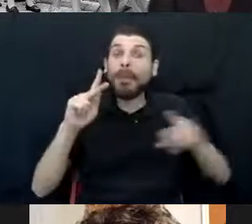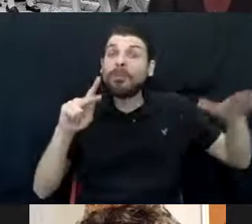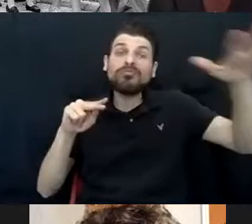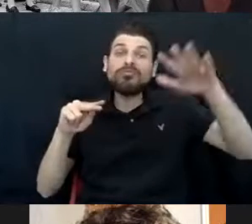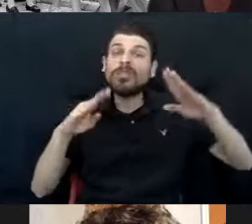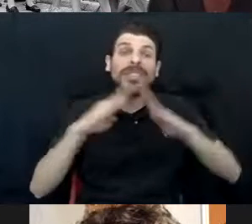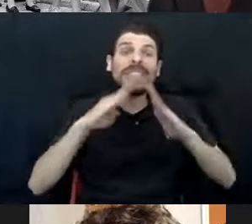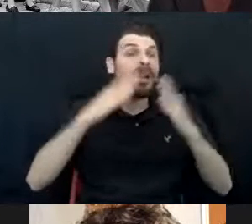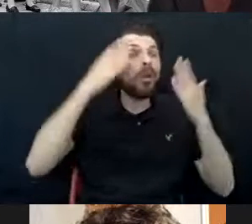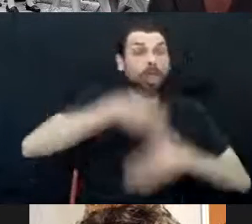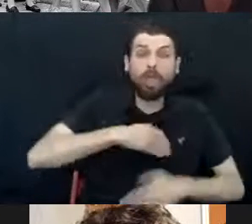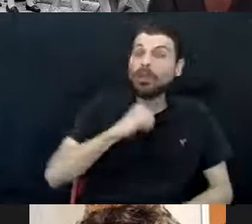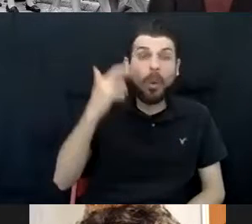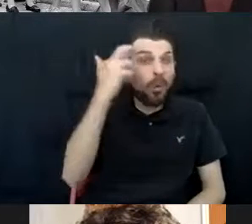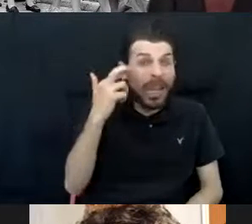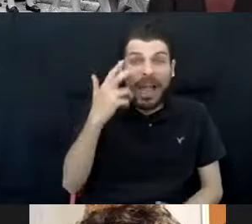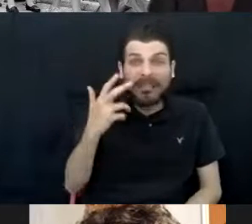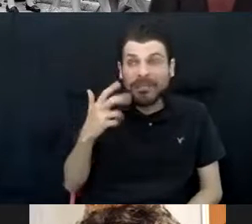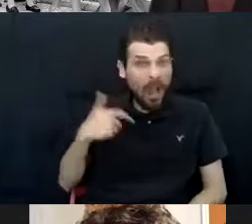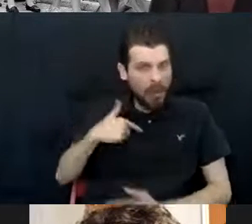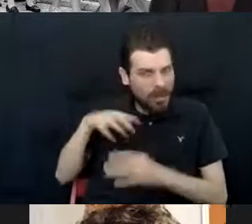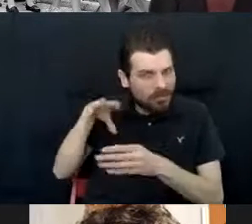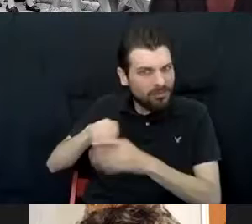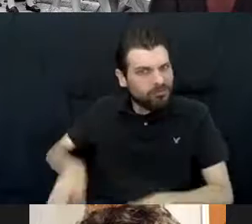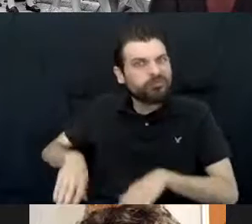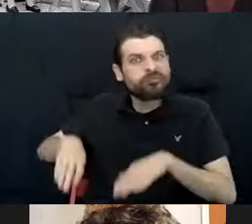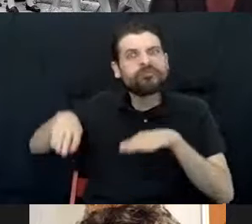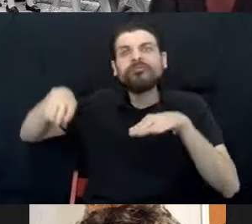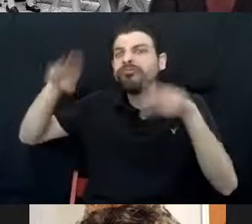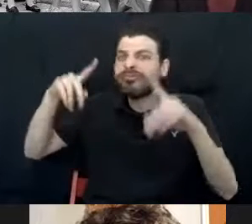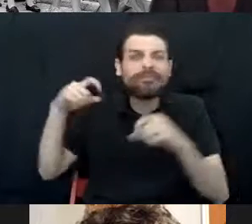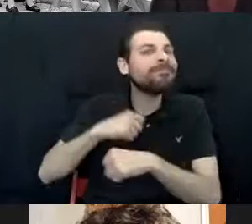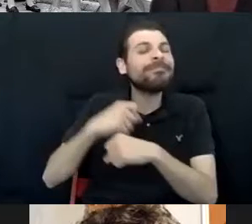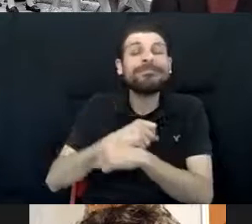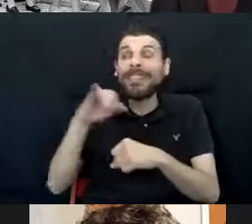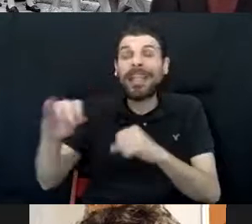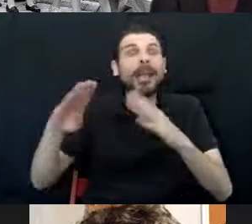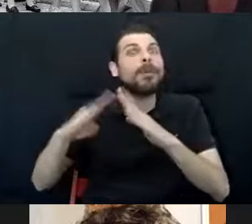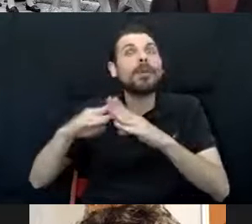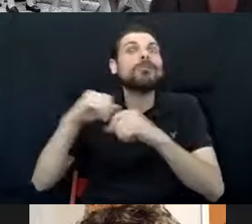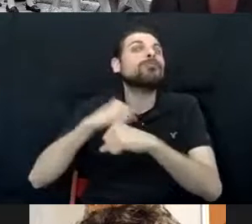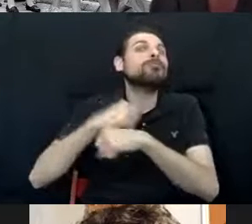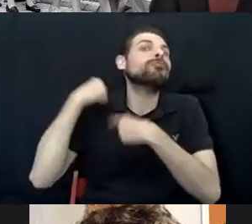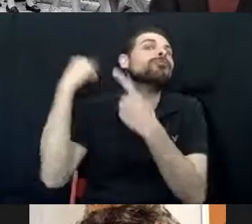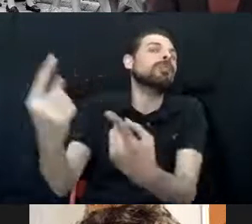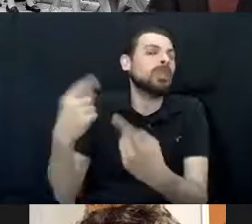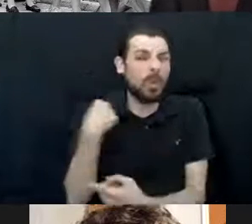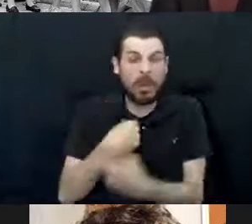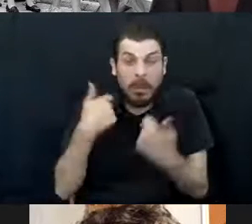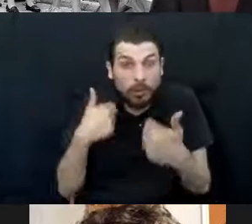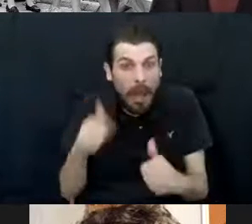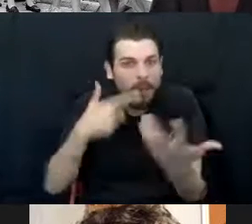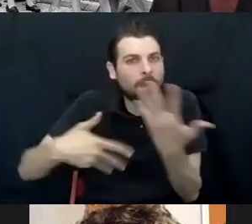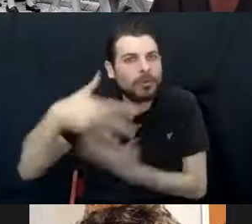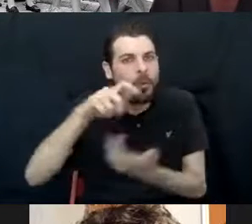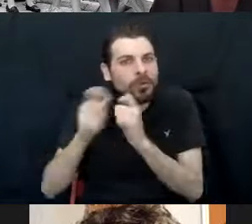get a candidate that we trust to run the city for us and to help us engineer social change. And I think that with everything